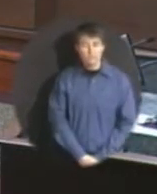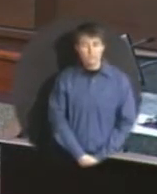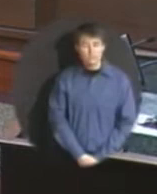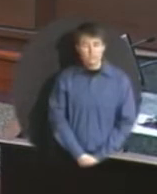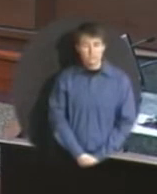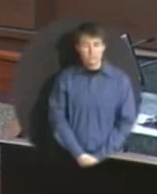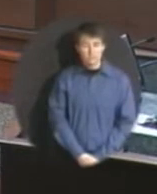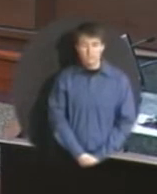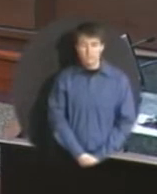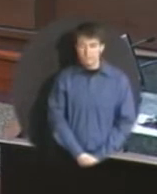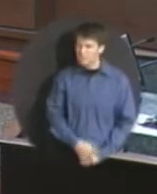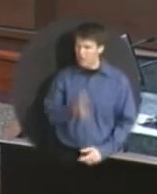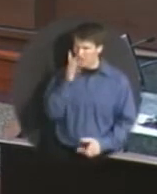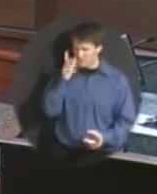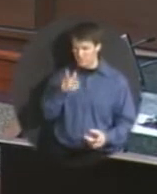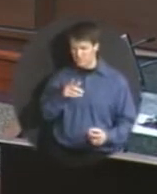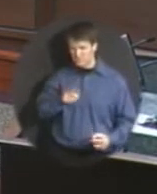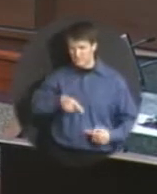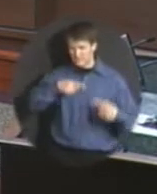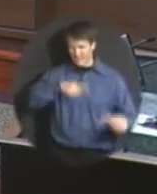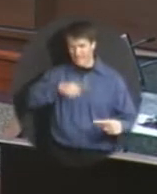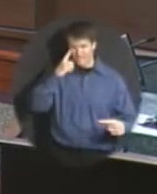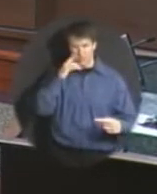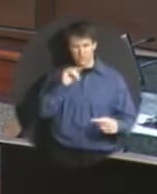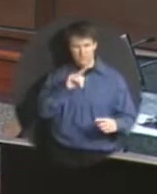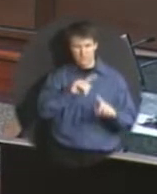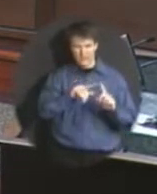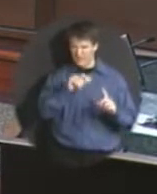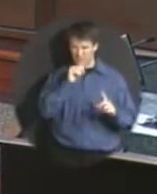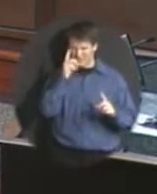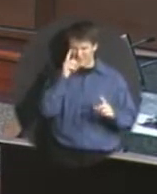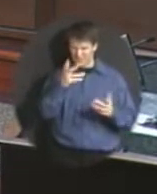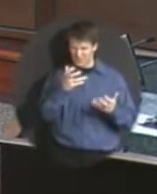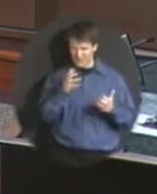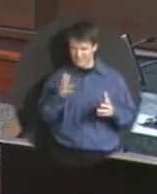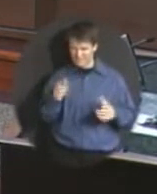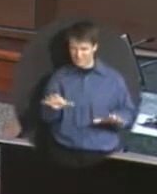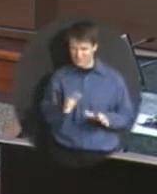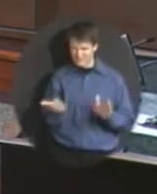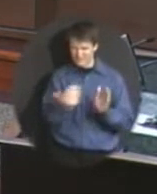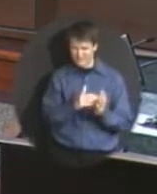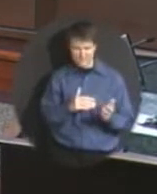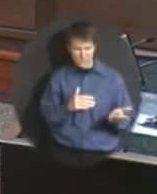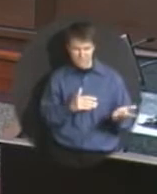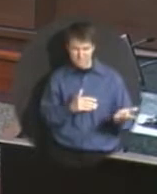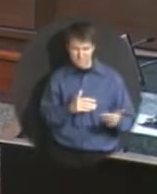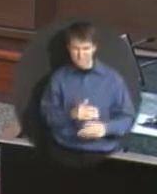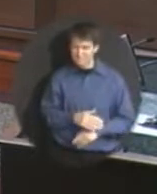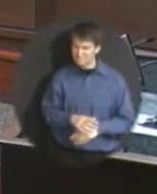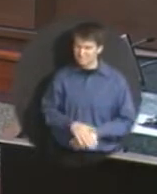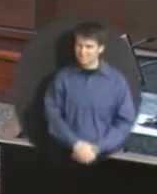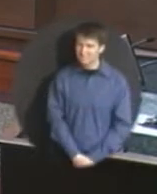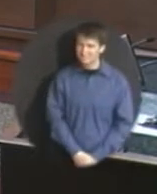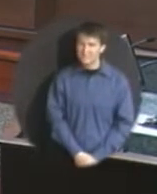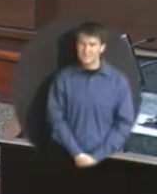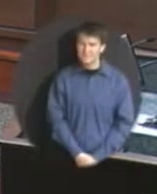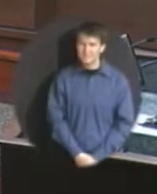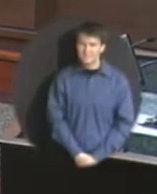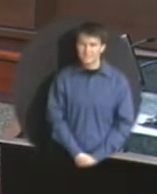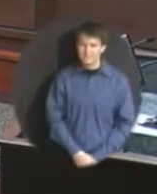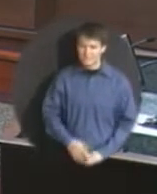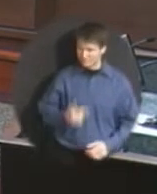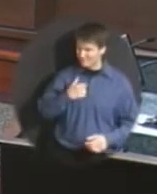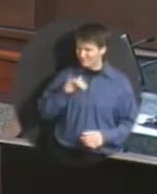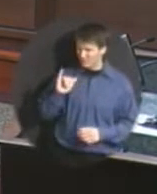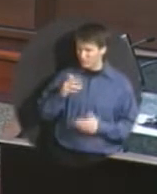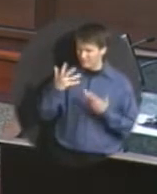I would fight you for it, but I don't think they'll let me do it again. So. You maxed out, huh? Mm-hmm. I also did it one